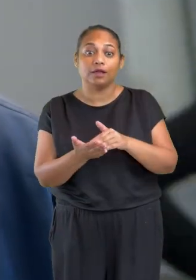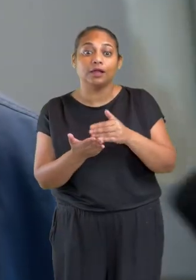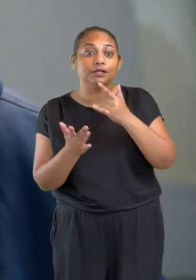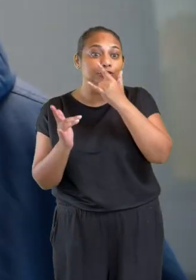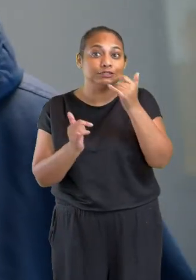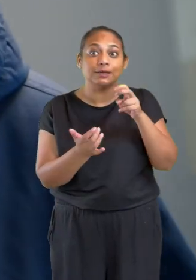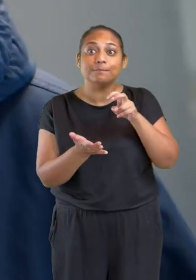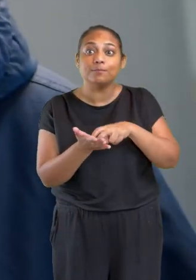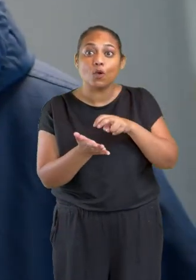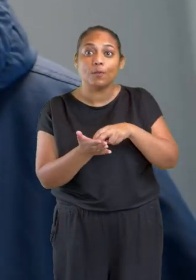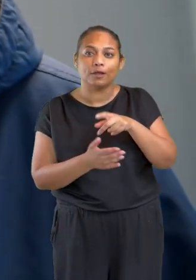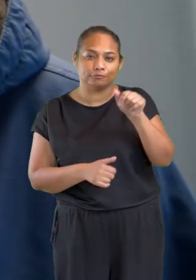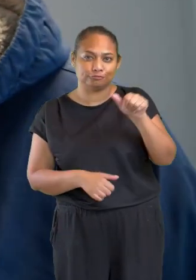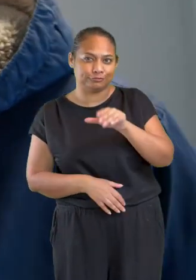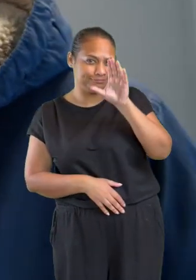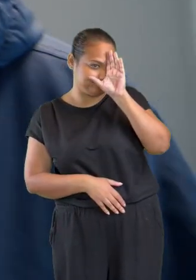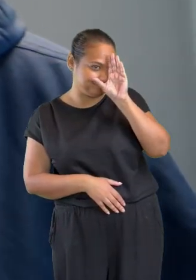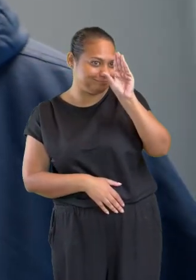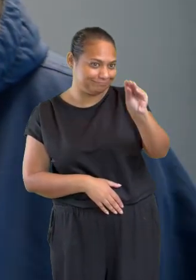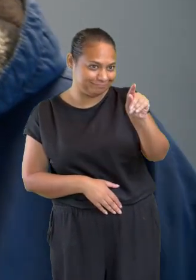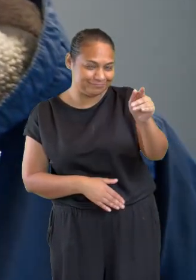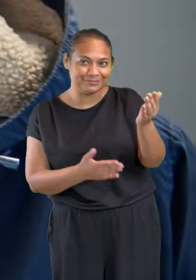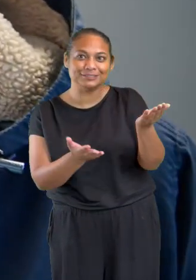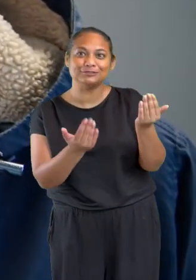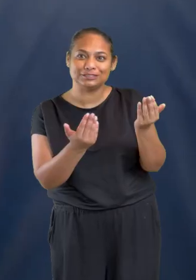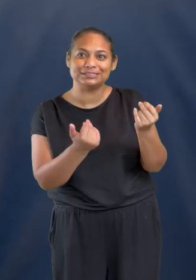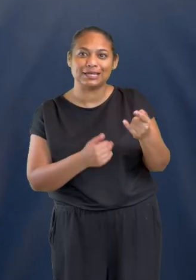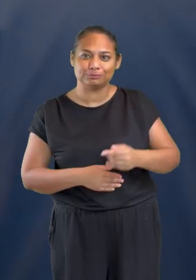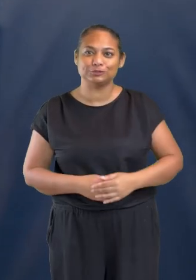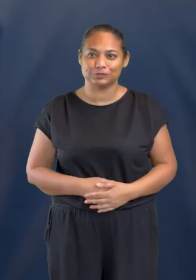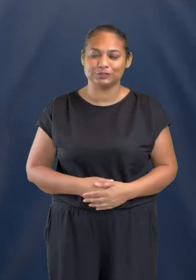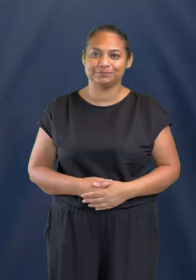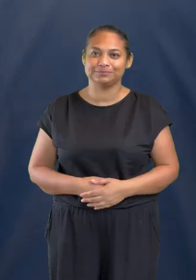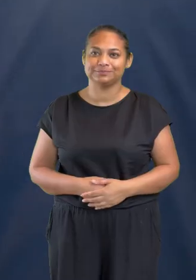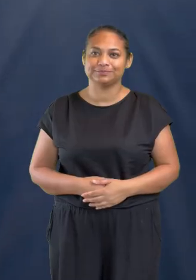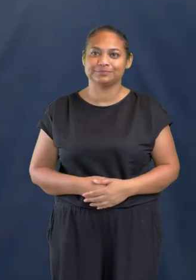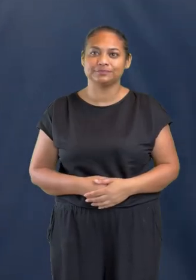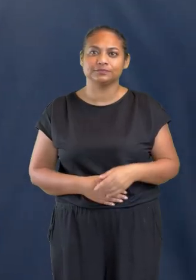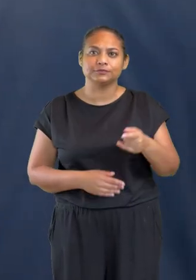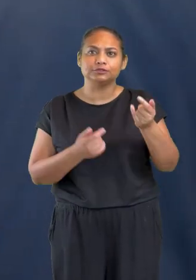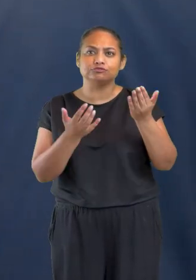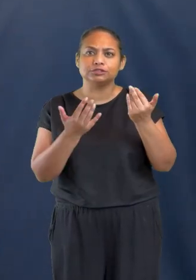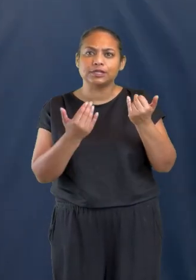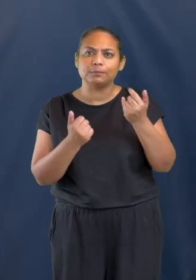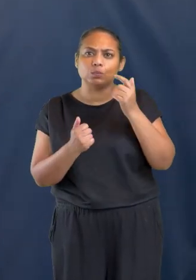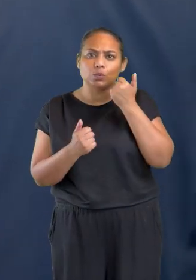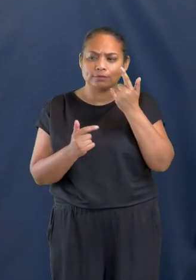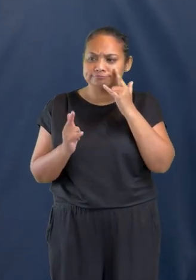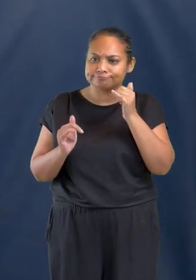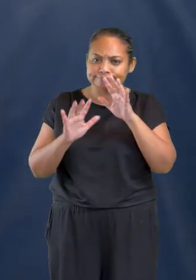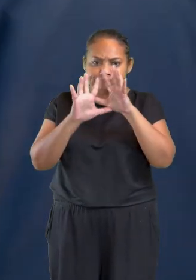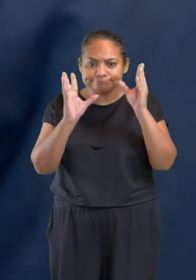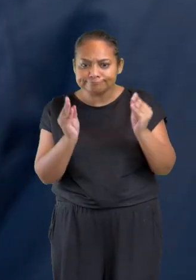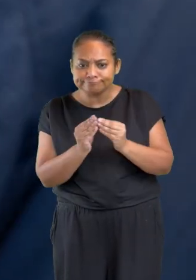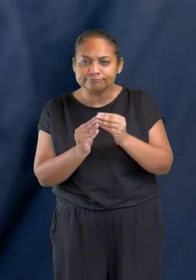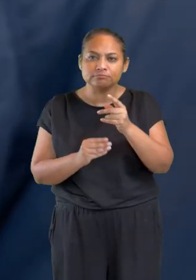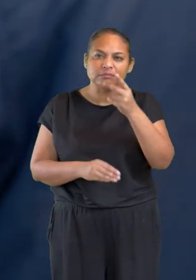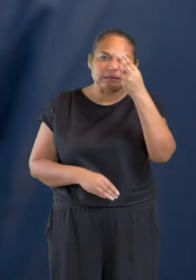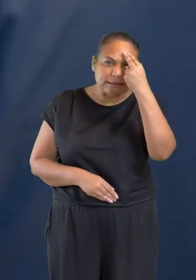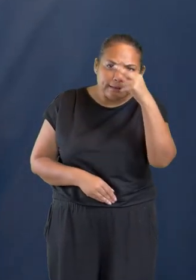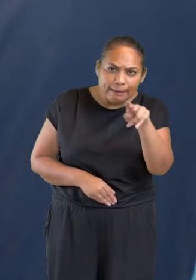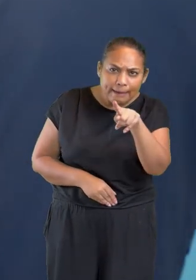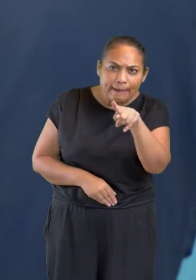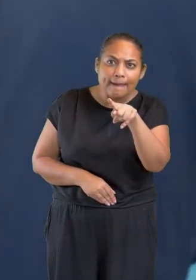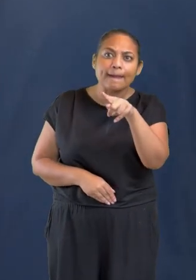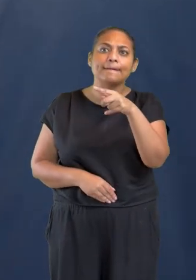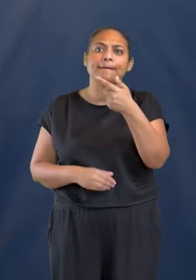When you arrive for your screening appointment, you should check in at the main reception desk of the screening venue you are